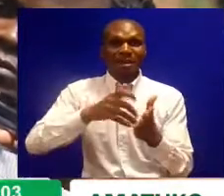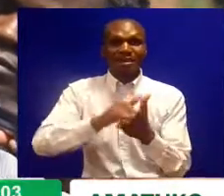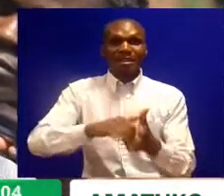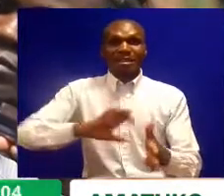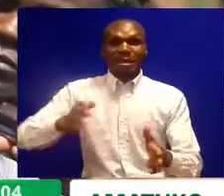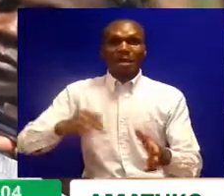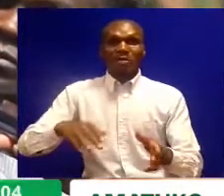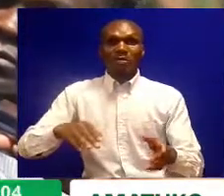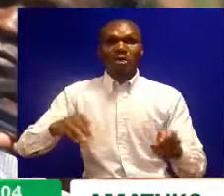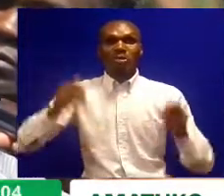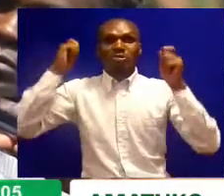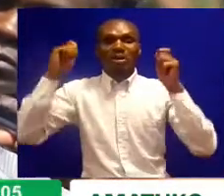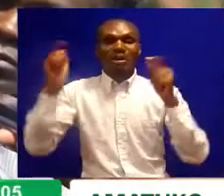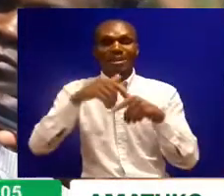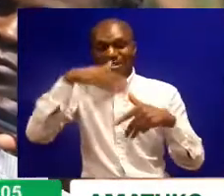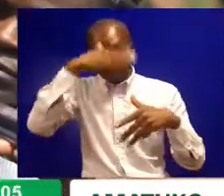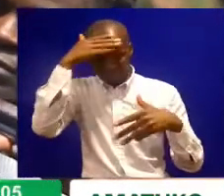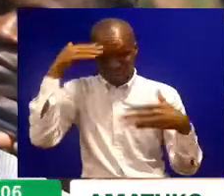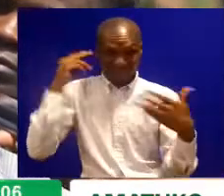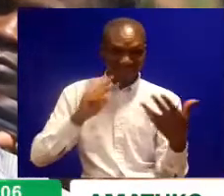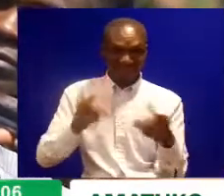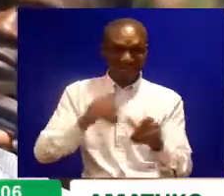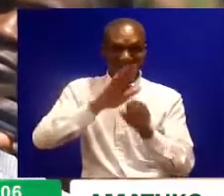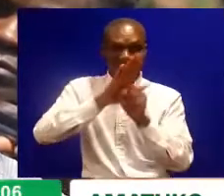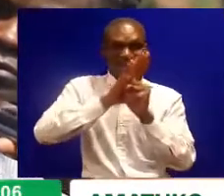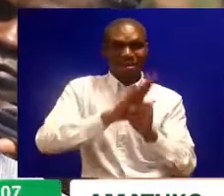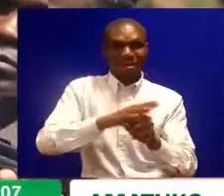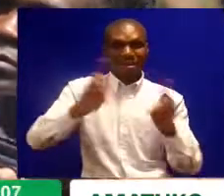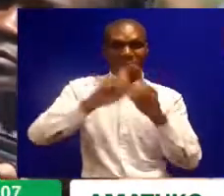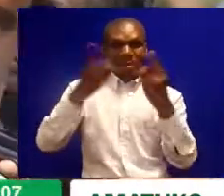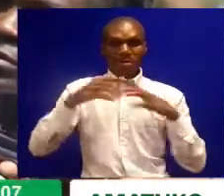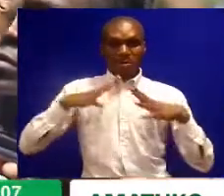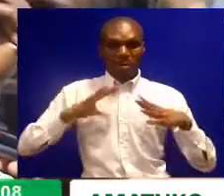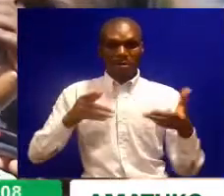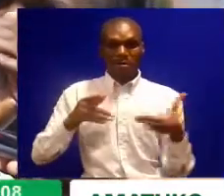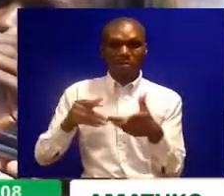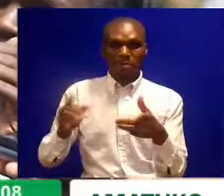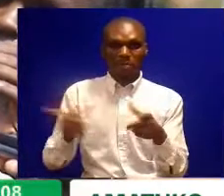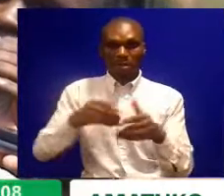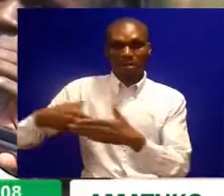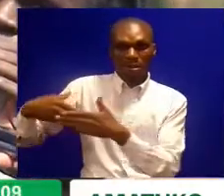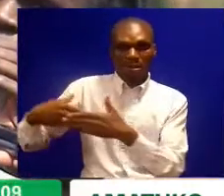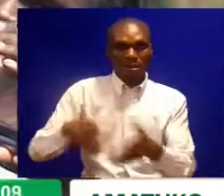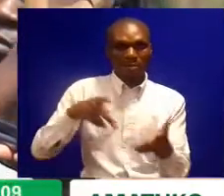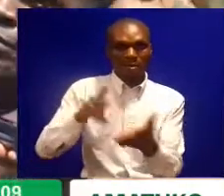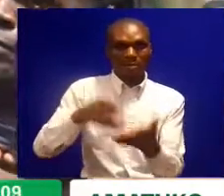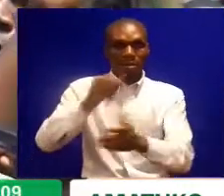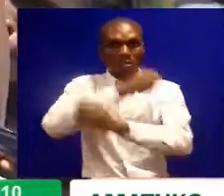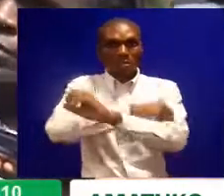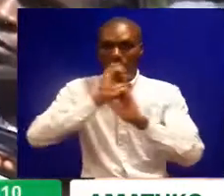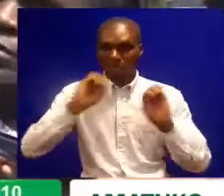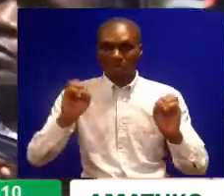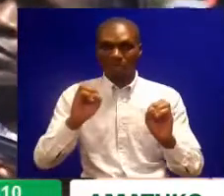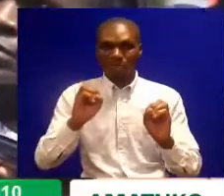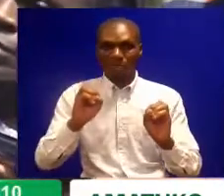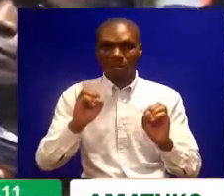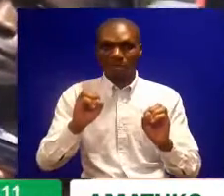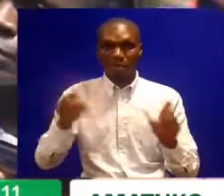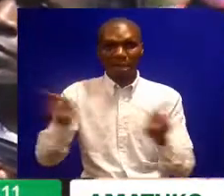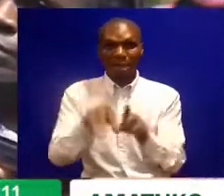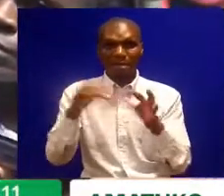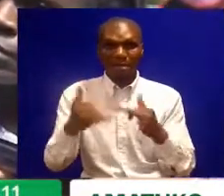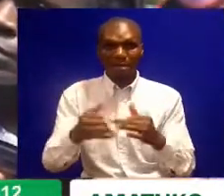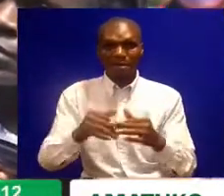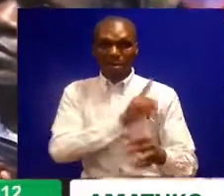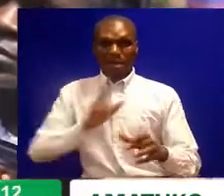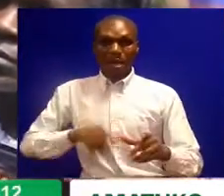manyiti e si ere tia bantu ba kora ese department ya health wana baito tora kana school fees aya chi land road